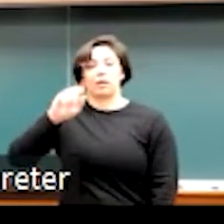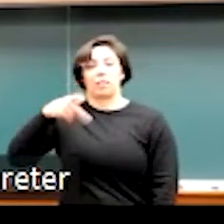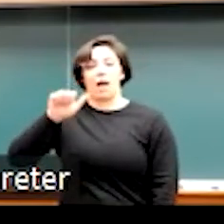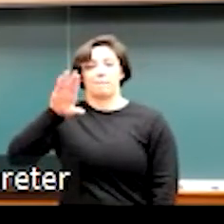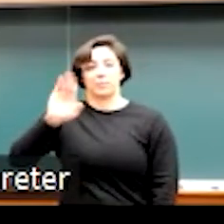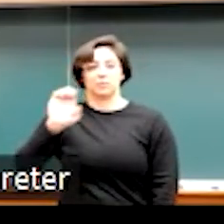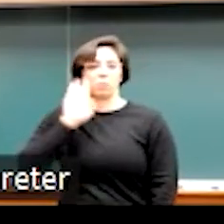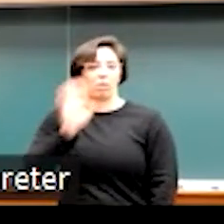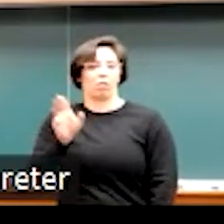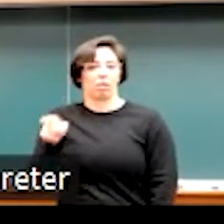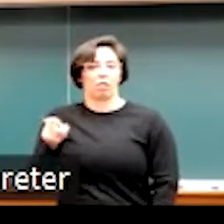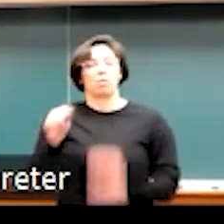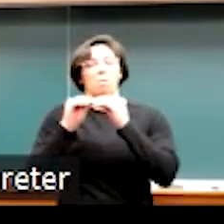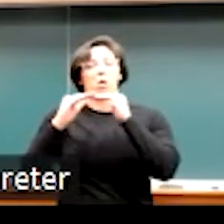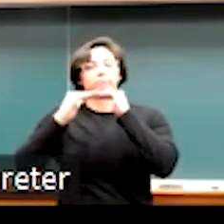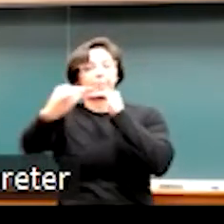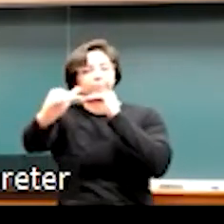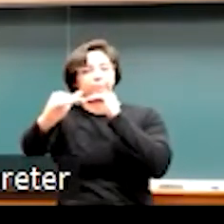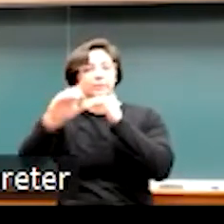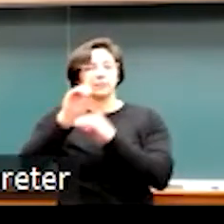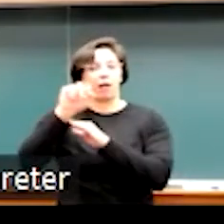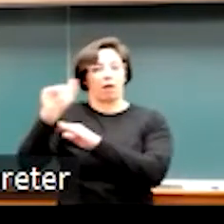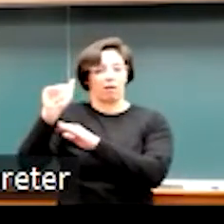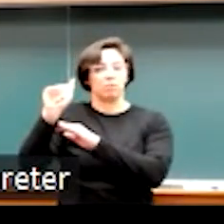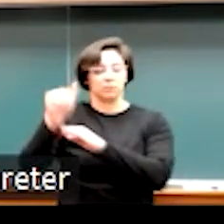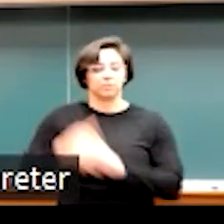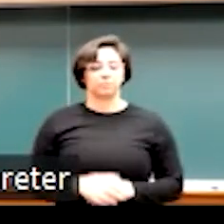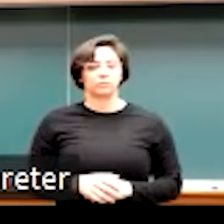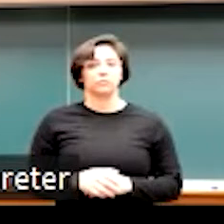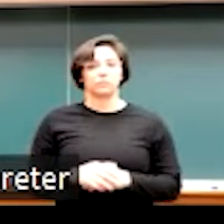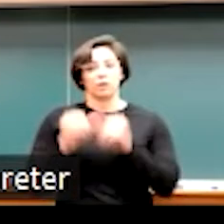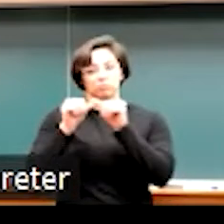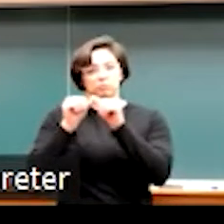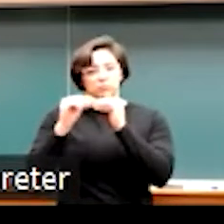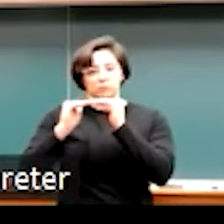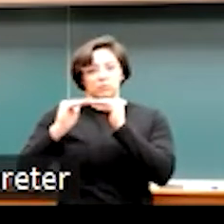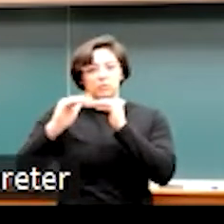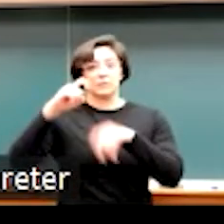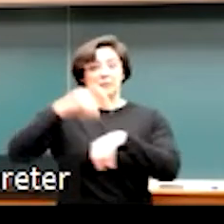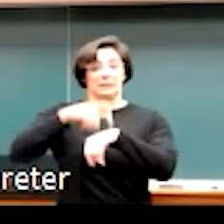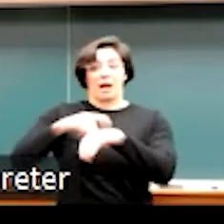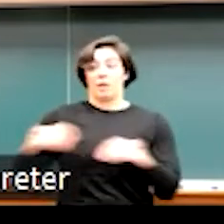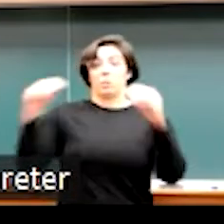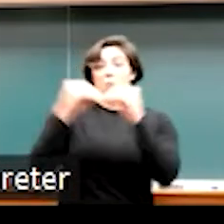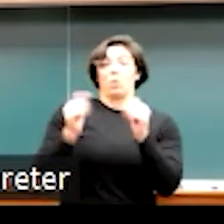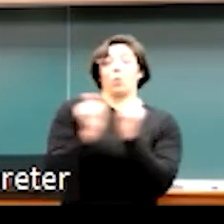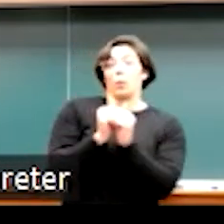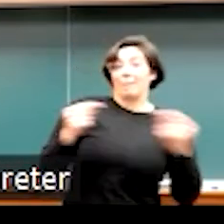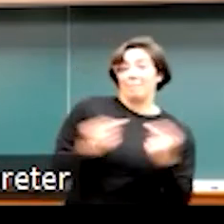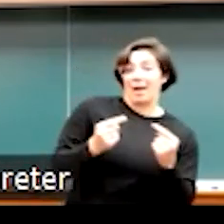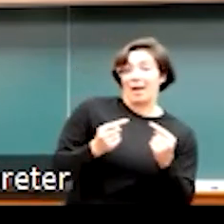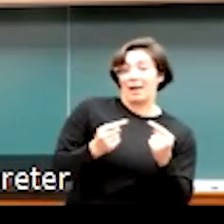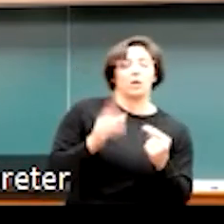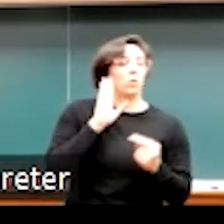prospective longitudinal data, not just cross-sectional. That is looking at over time, people with pain, less likely